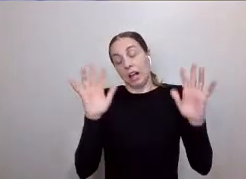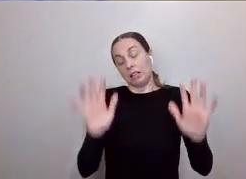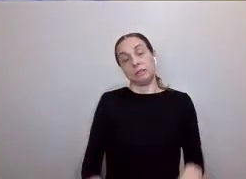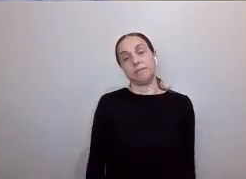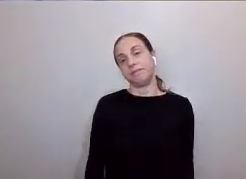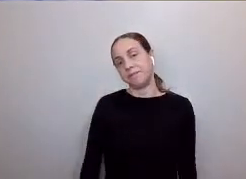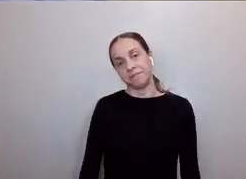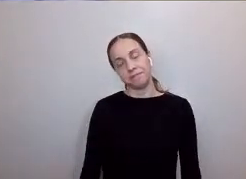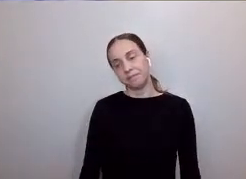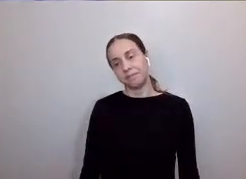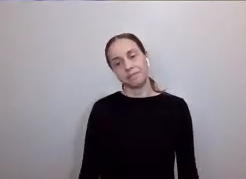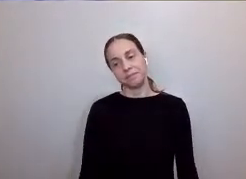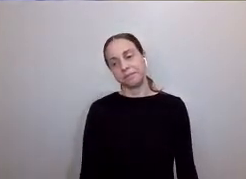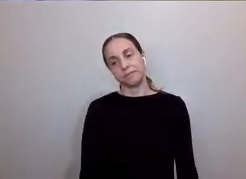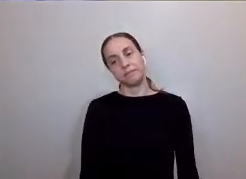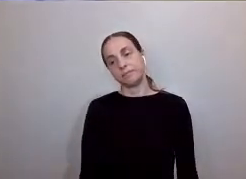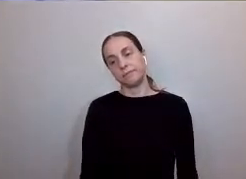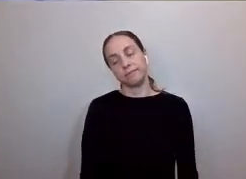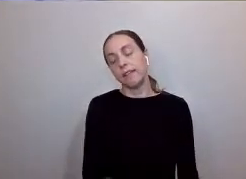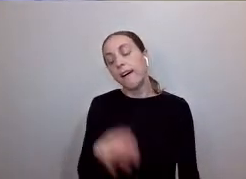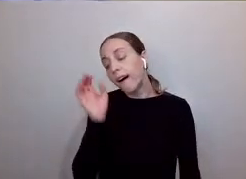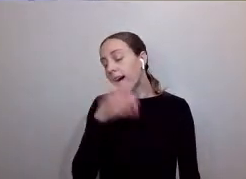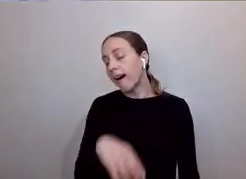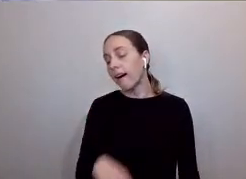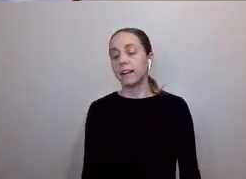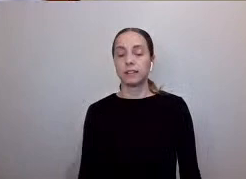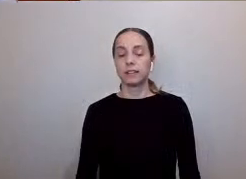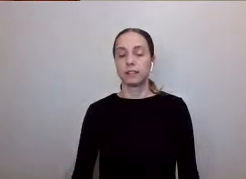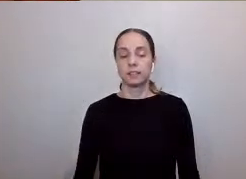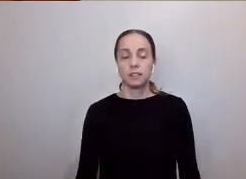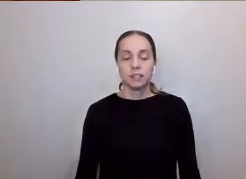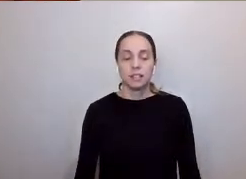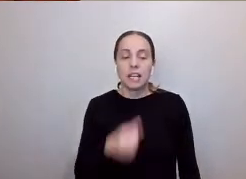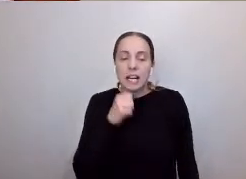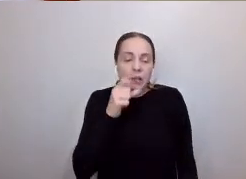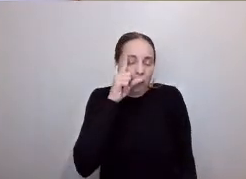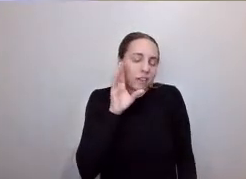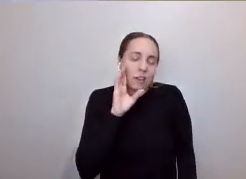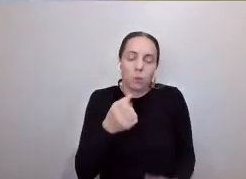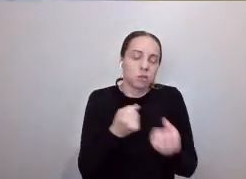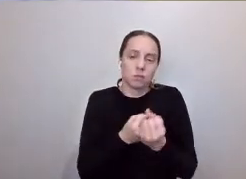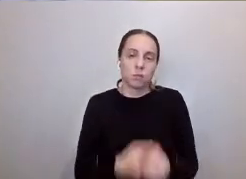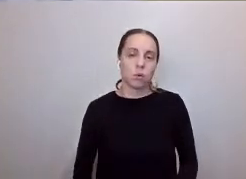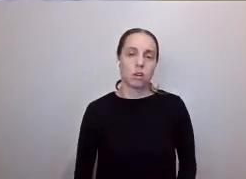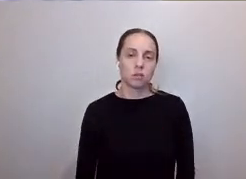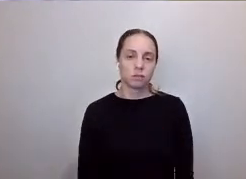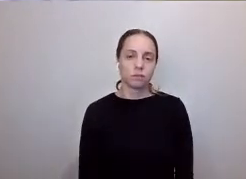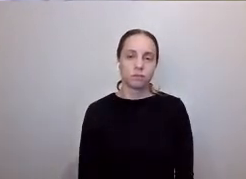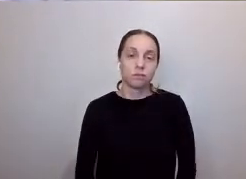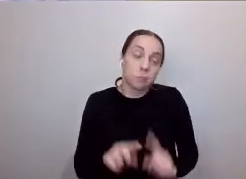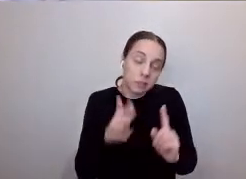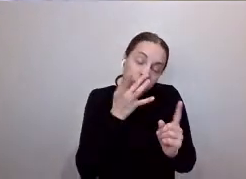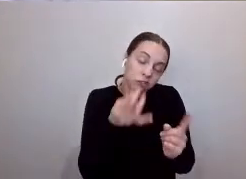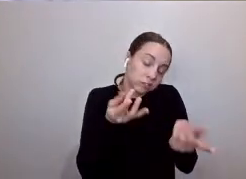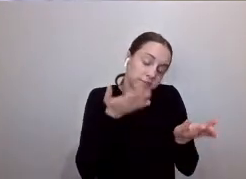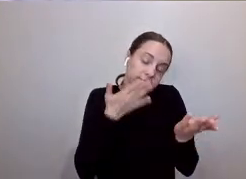pretty odd. I don't think I'll be supporting it, but it's interesting. Thanks.